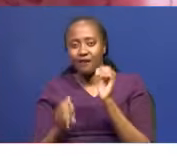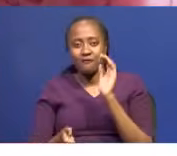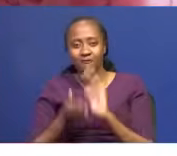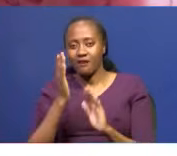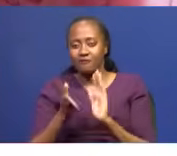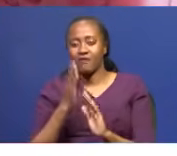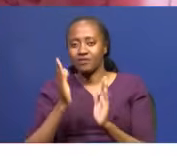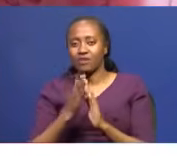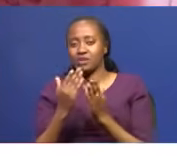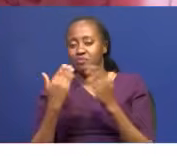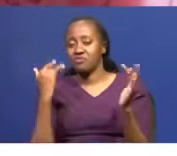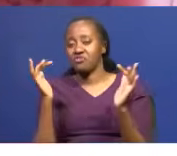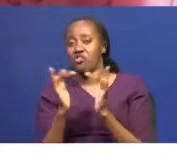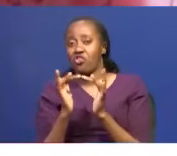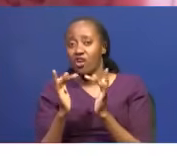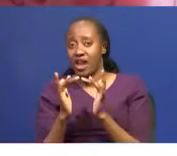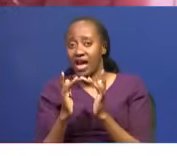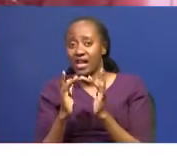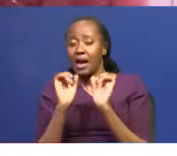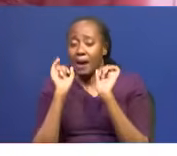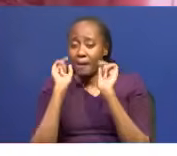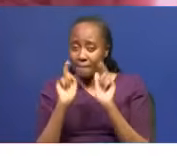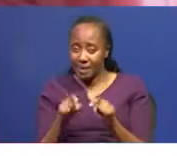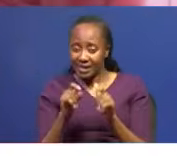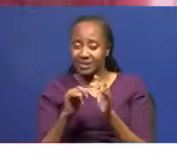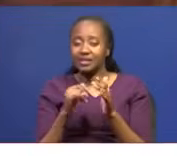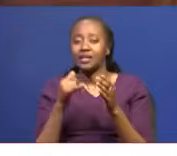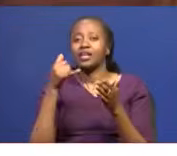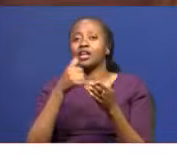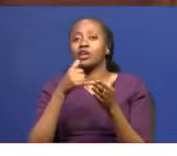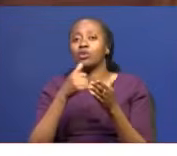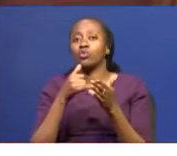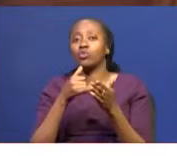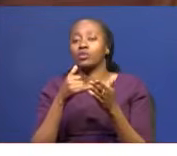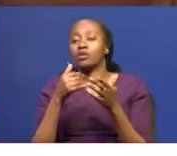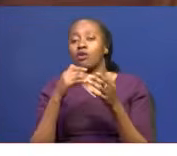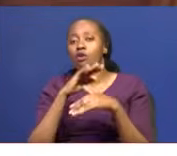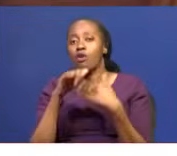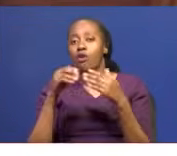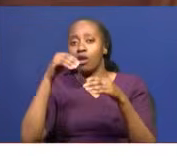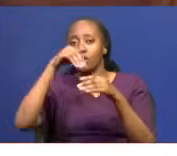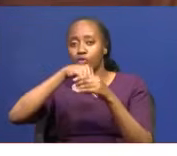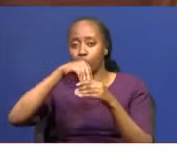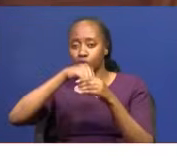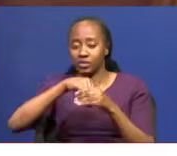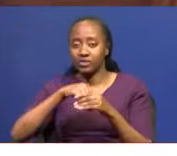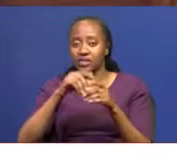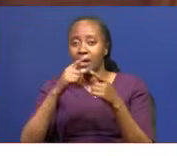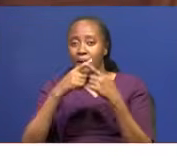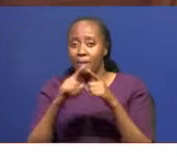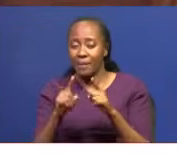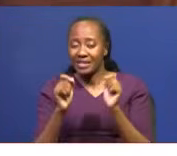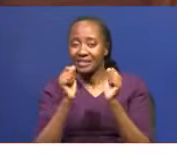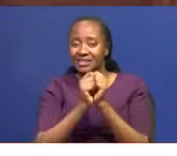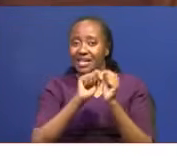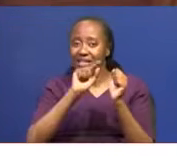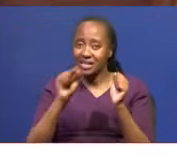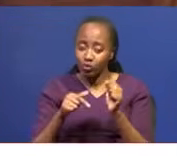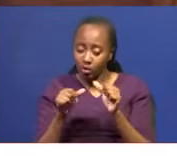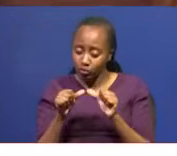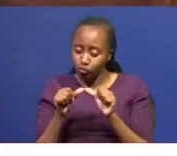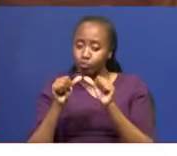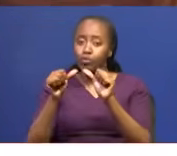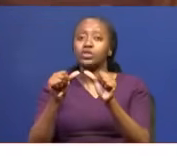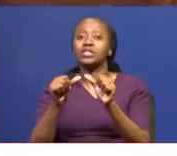online recruitment system should be improved for inclusivity. Recruitment of the 10,000 police constables should proceed